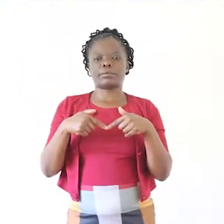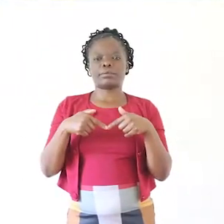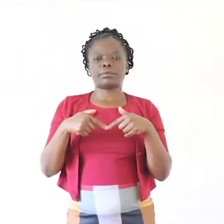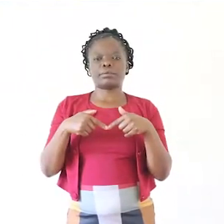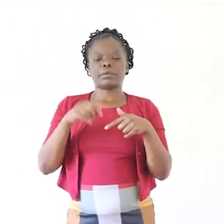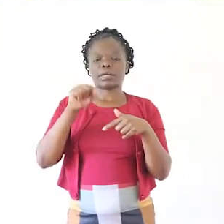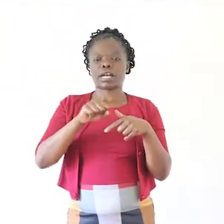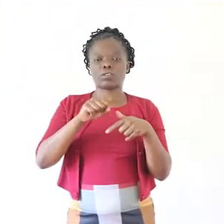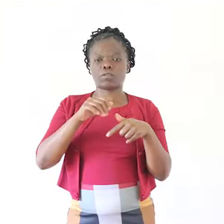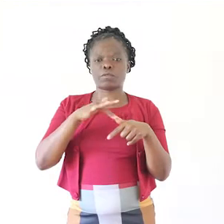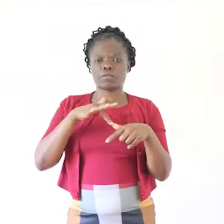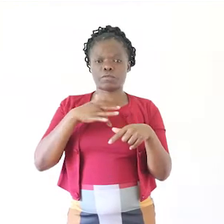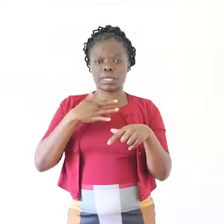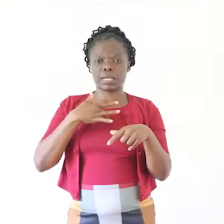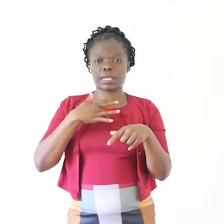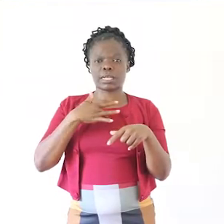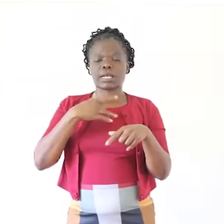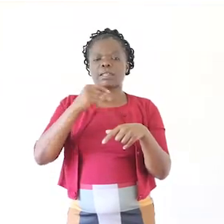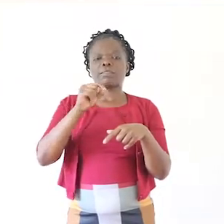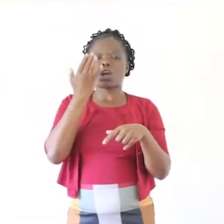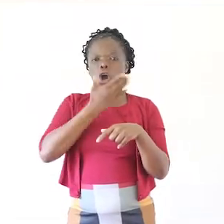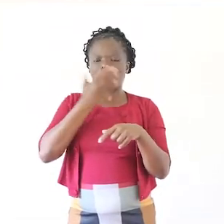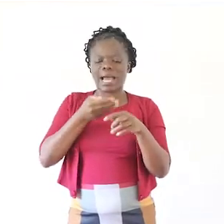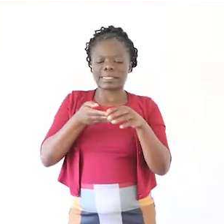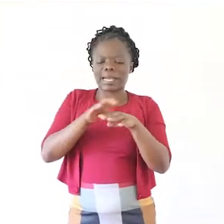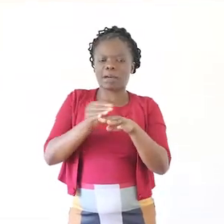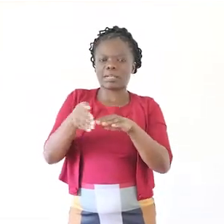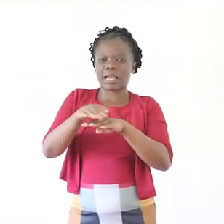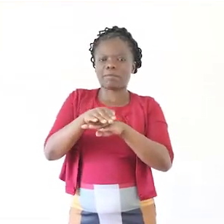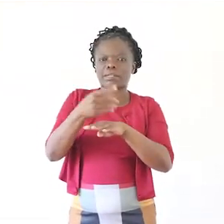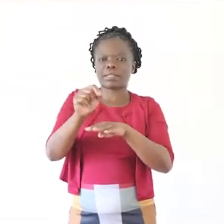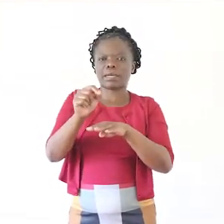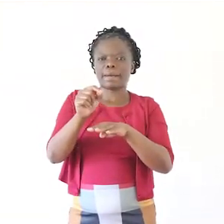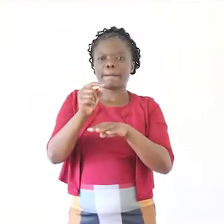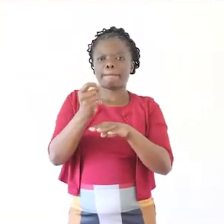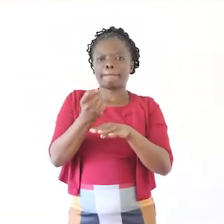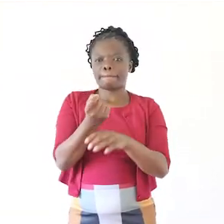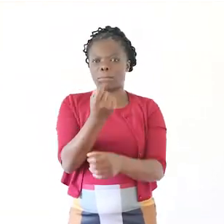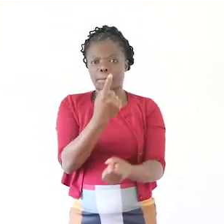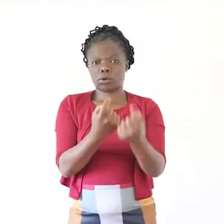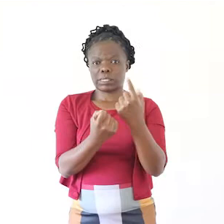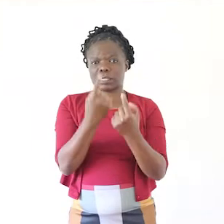Can you feel the oil has covered the maize? Yes. And that is